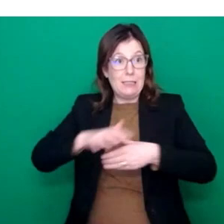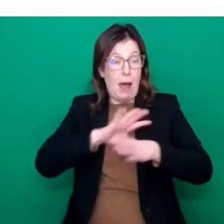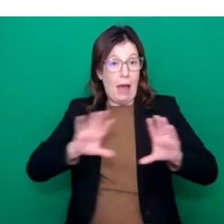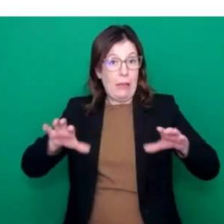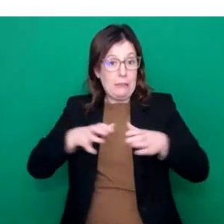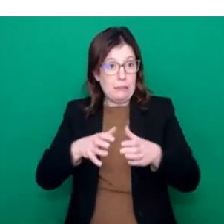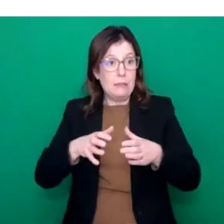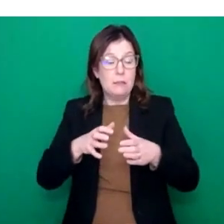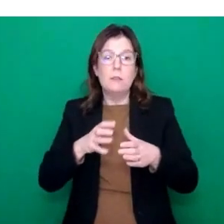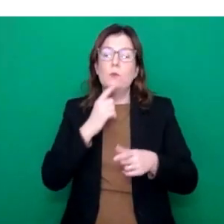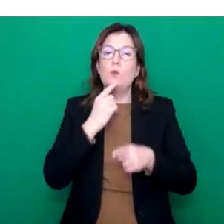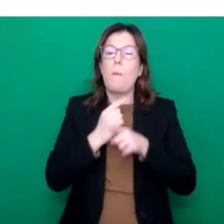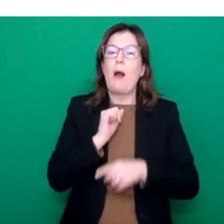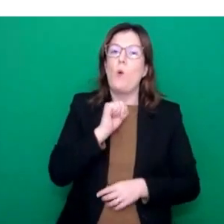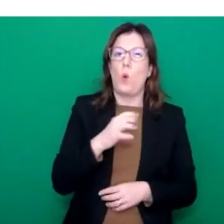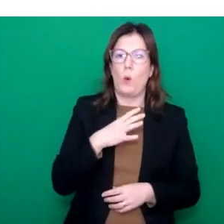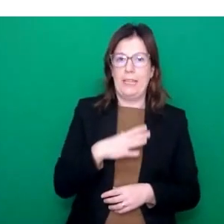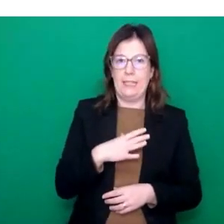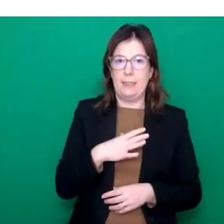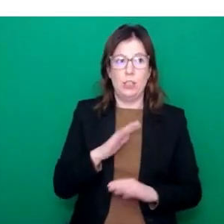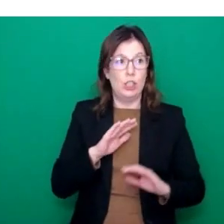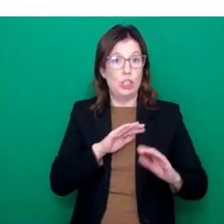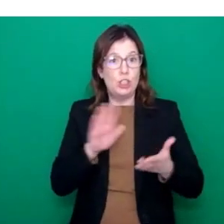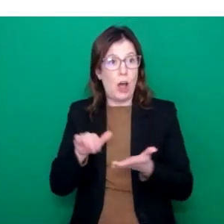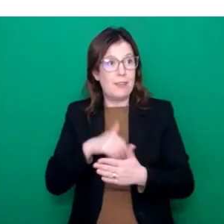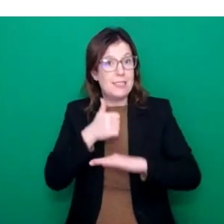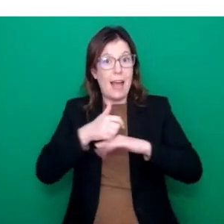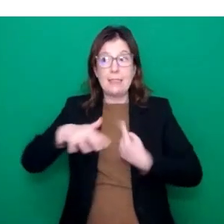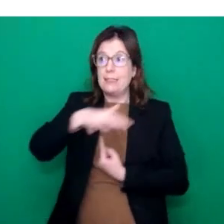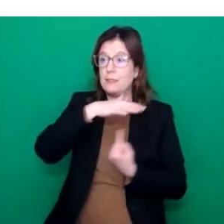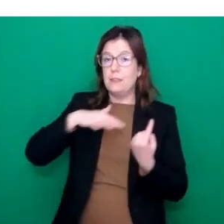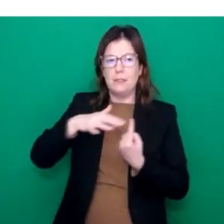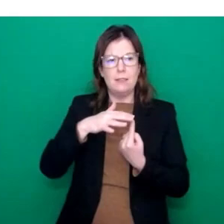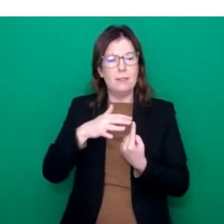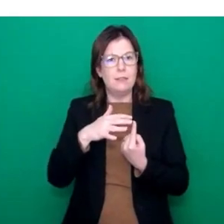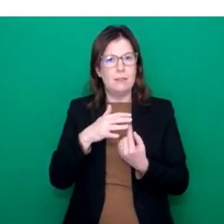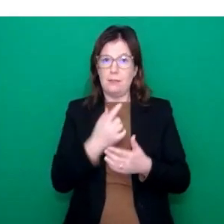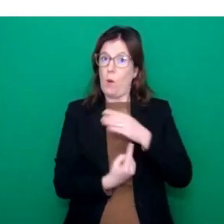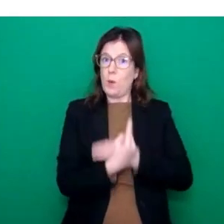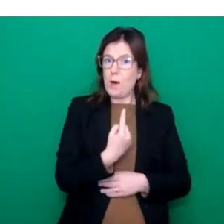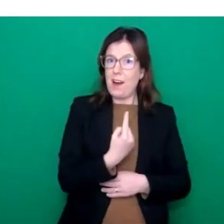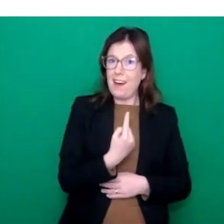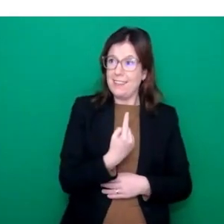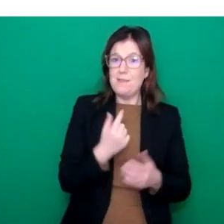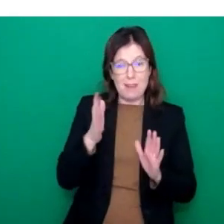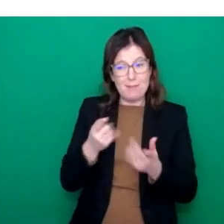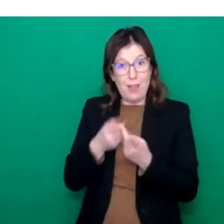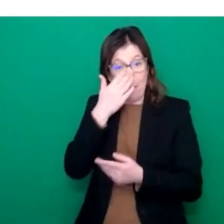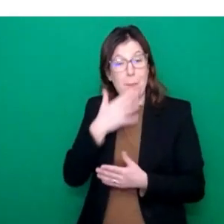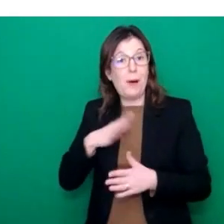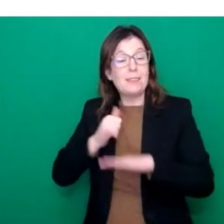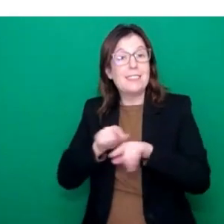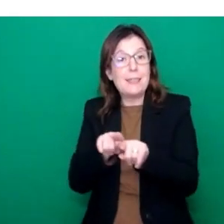needs, and to talk openly with the service setting that you're in to create that, because I suspect you won't be the only person wanting that. So that was